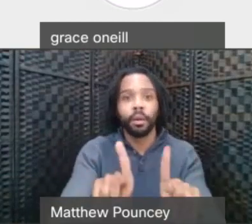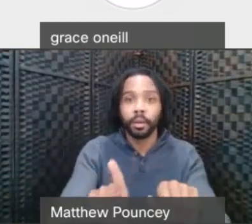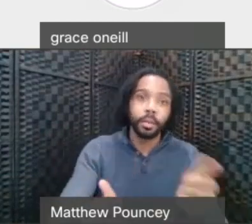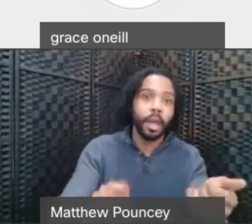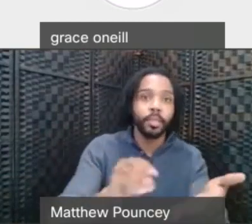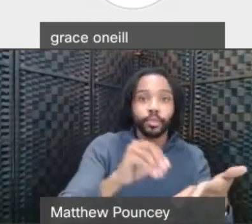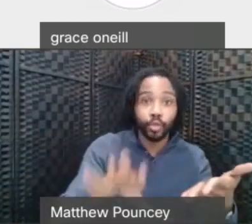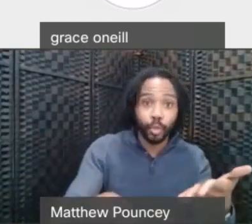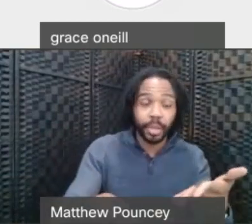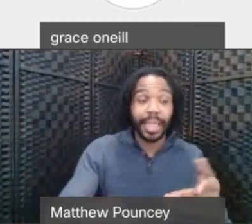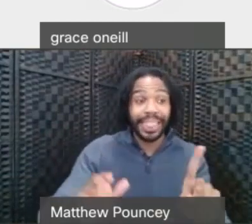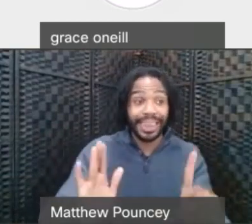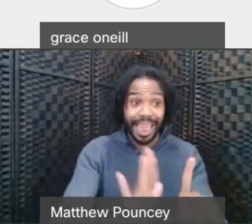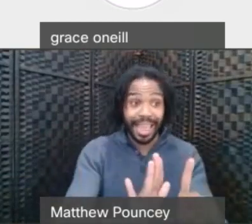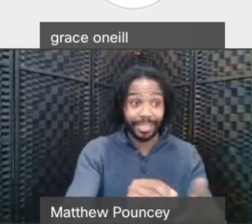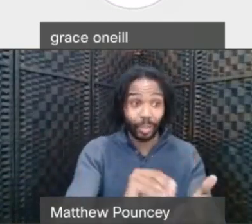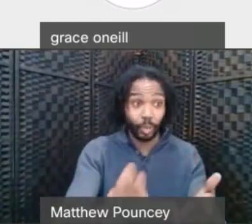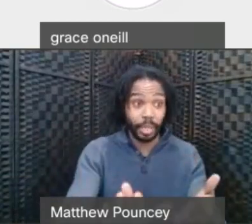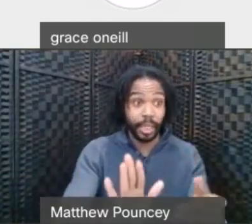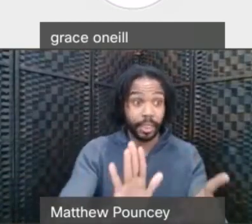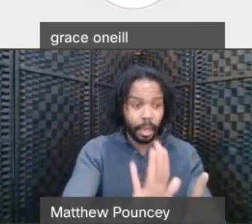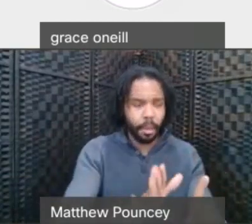whose mother's best friend